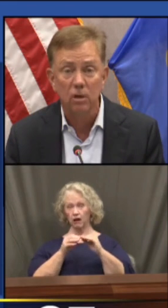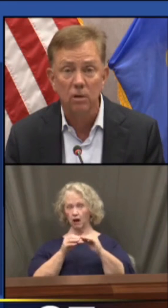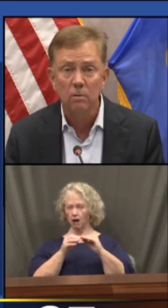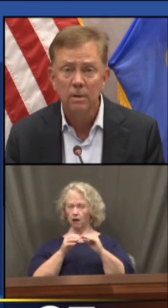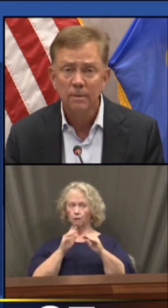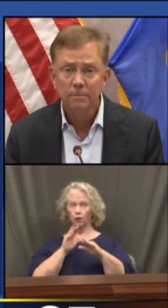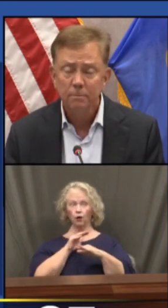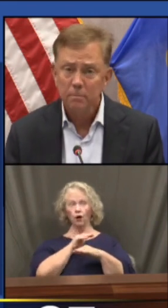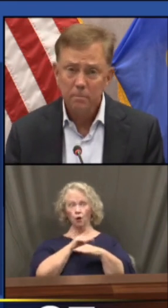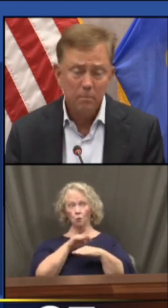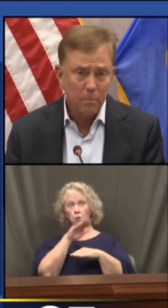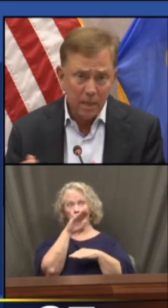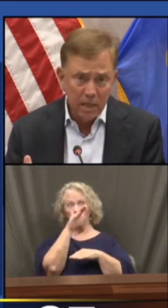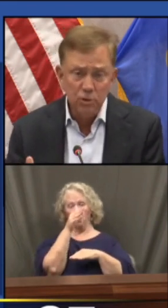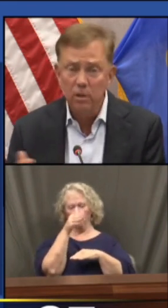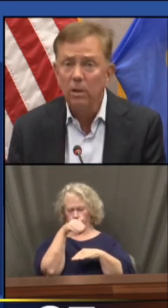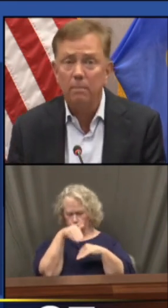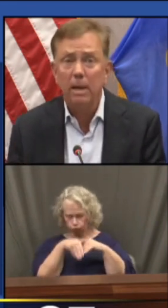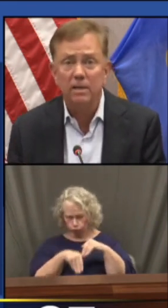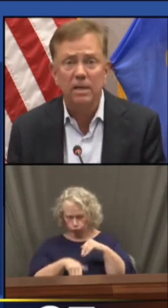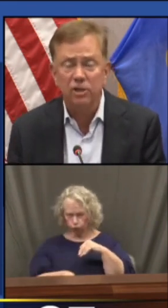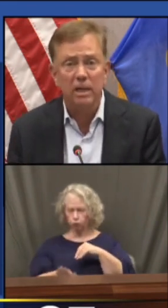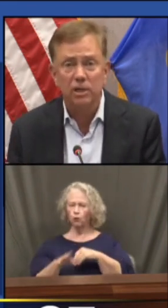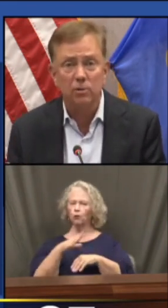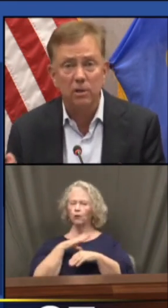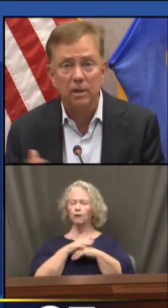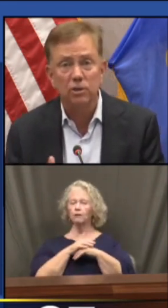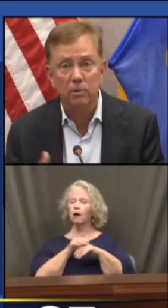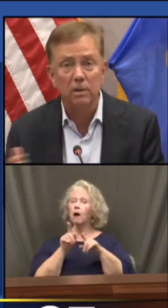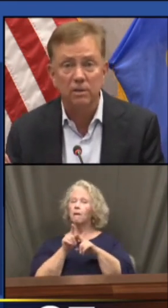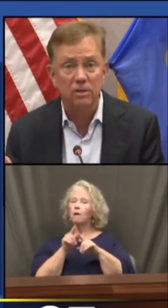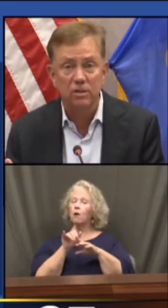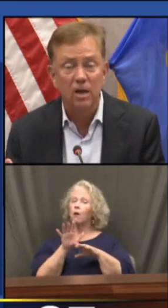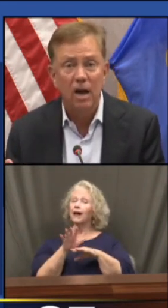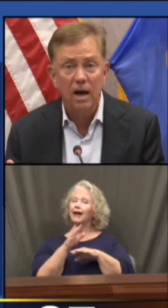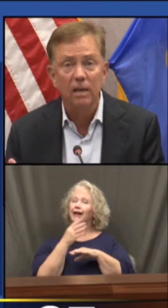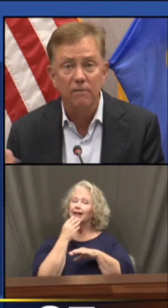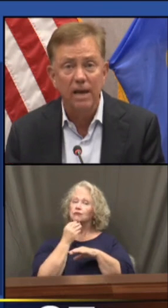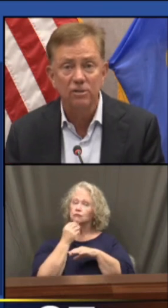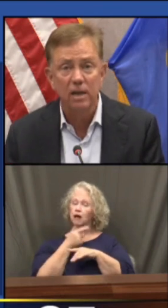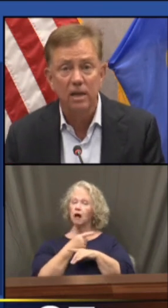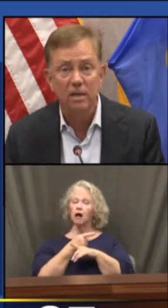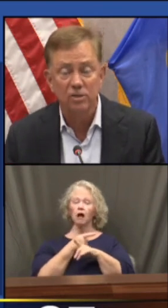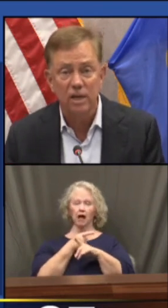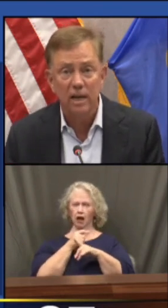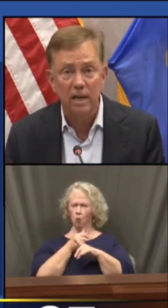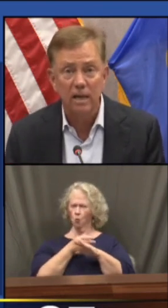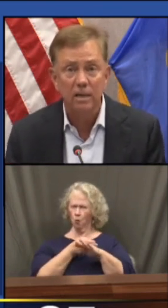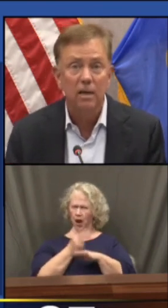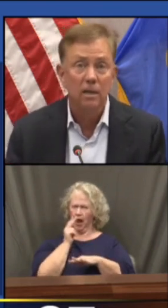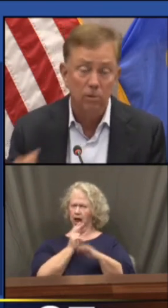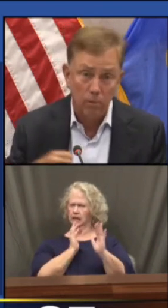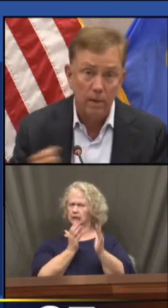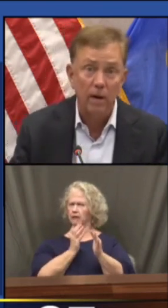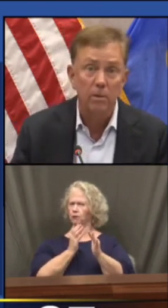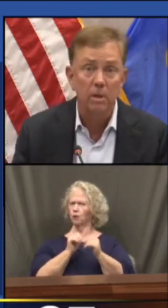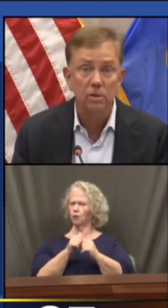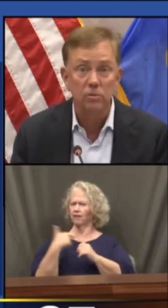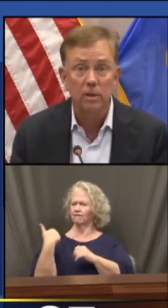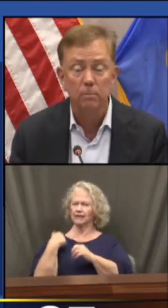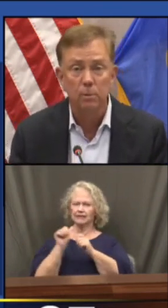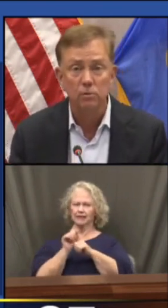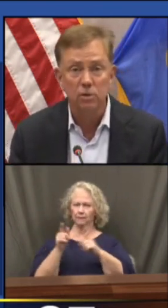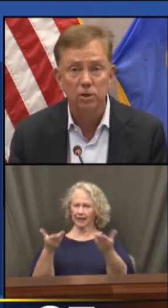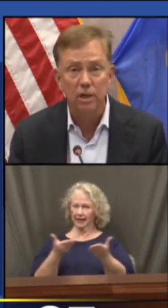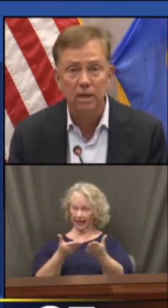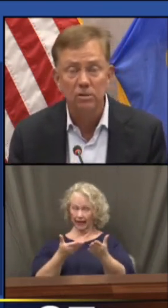of months ago. Israel, I pay attention to Israel. Israel is as highly vaccinated as Connecticut. They're now